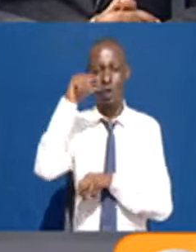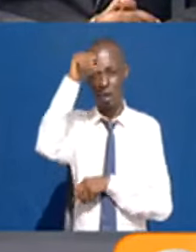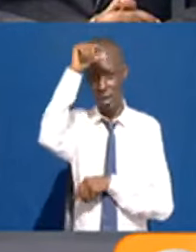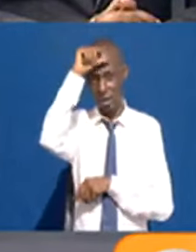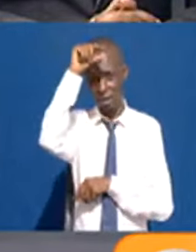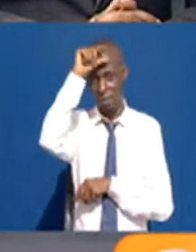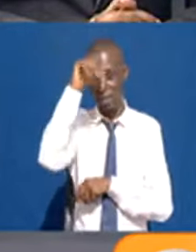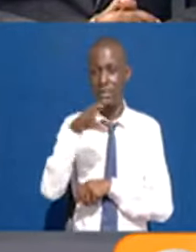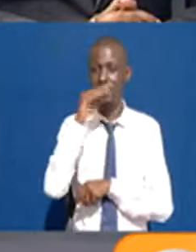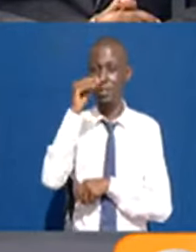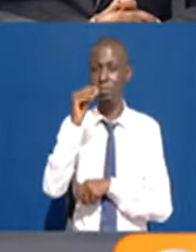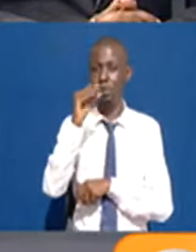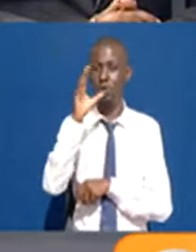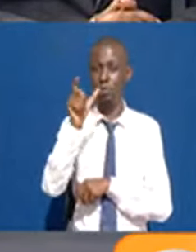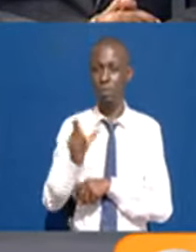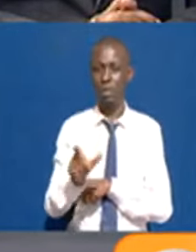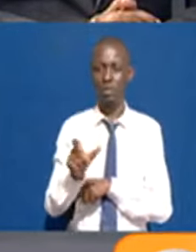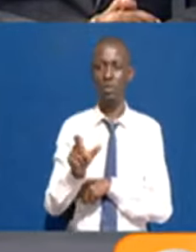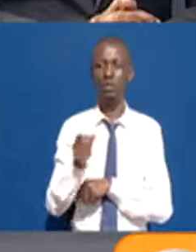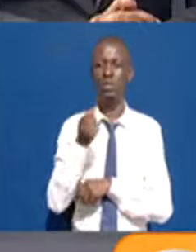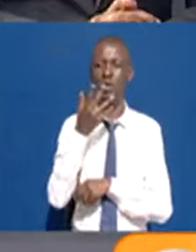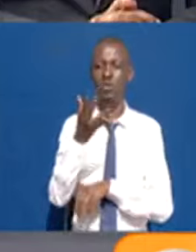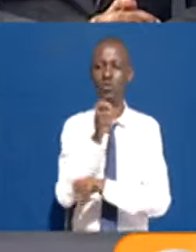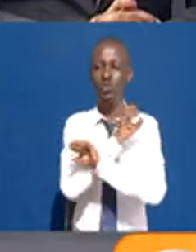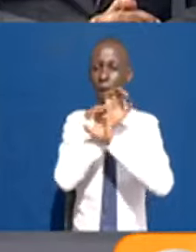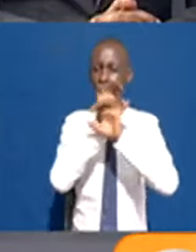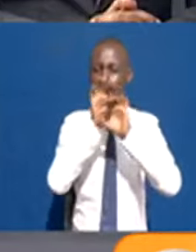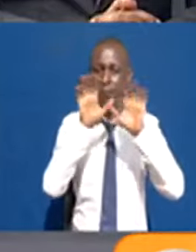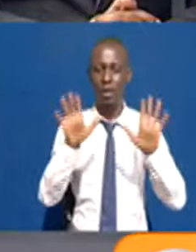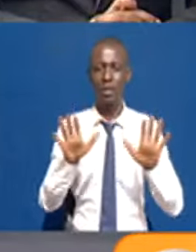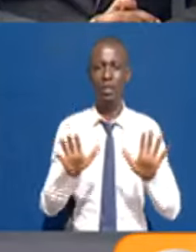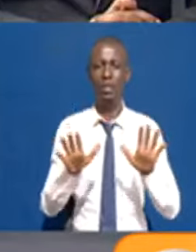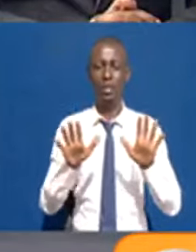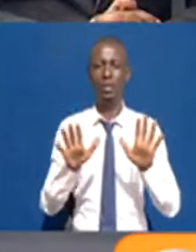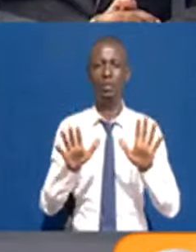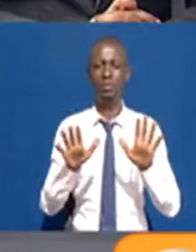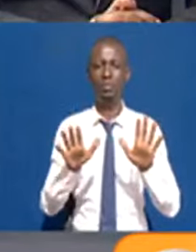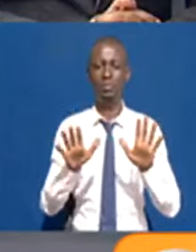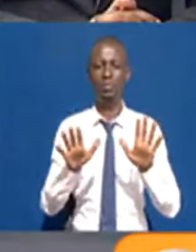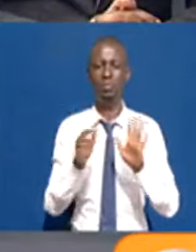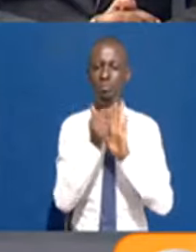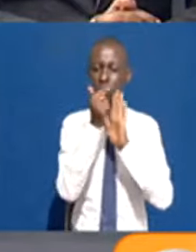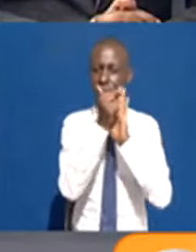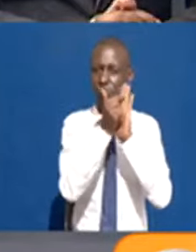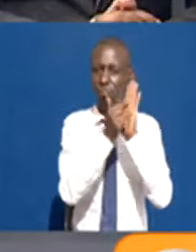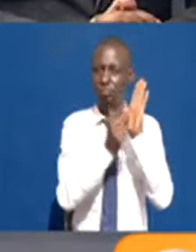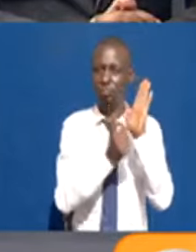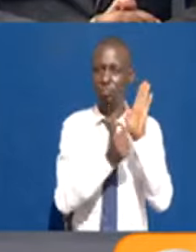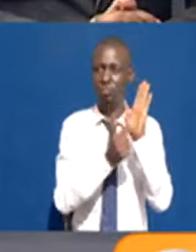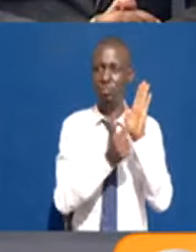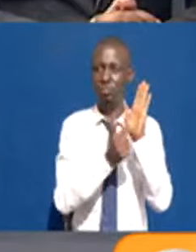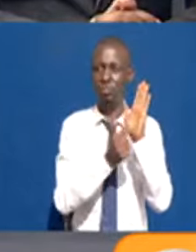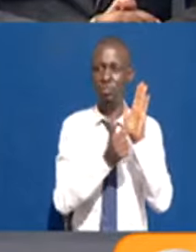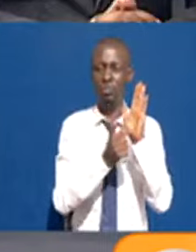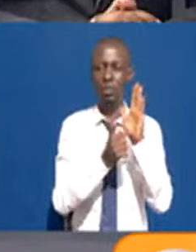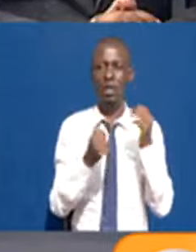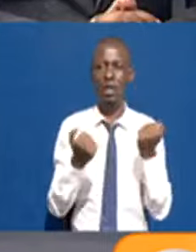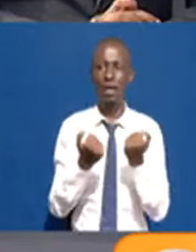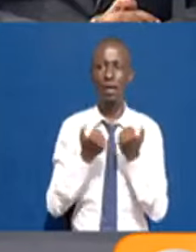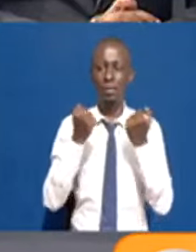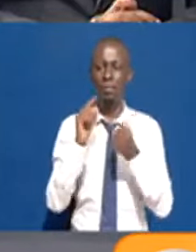went straight to trying to fit square pegs into round holes. And this, quite literally, on